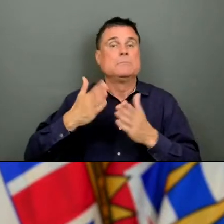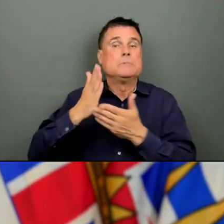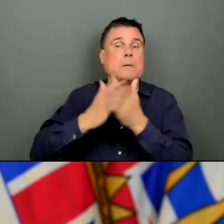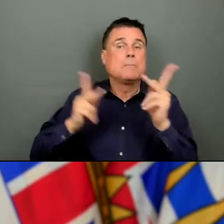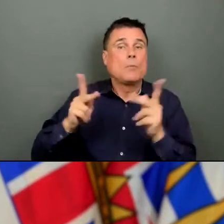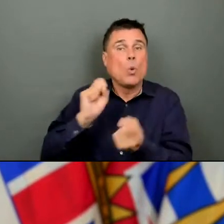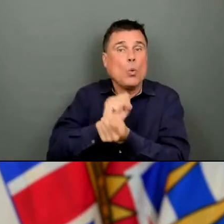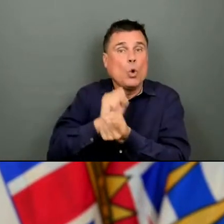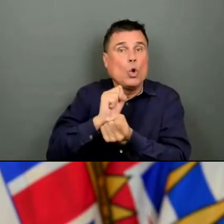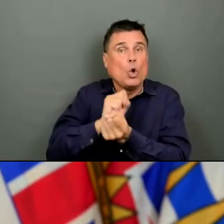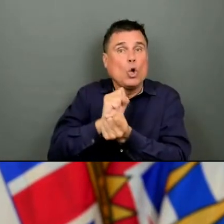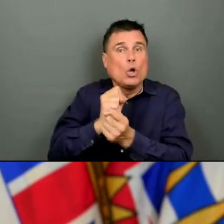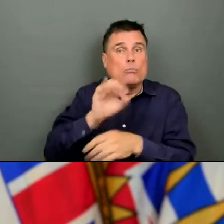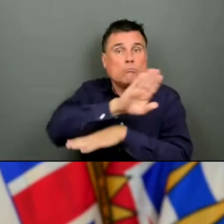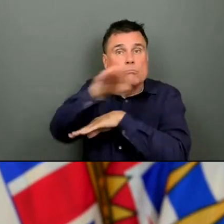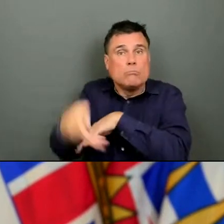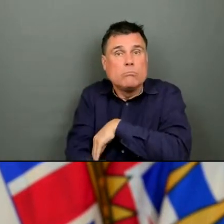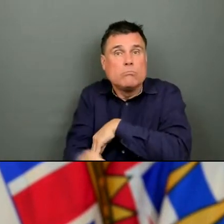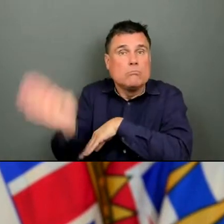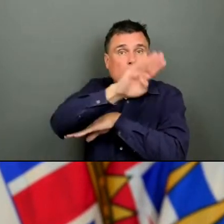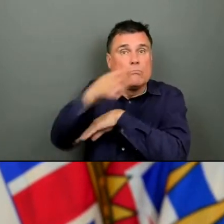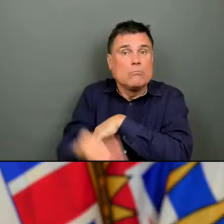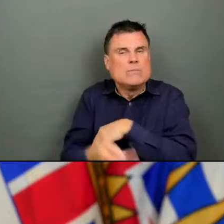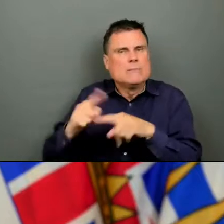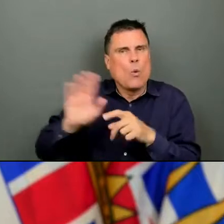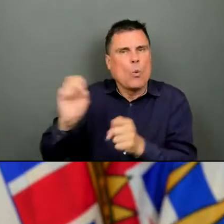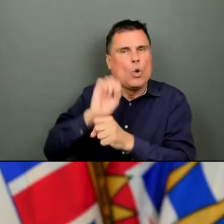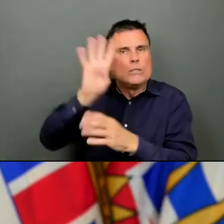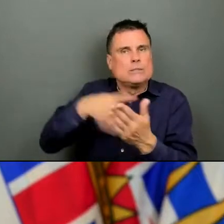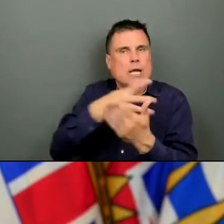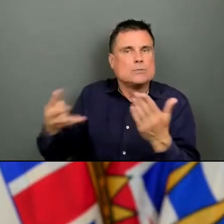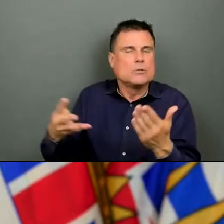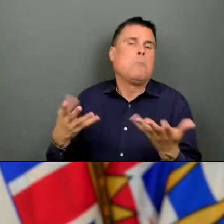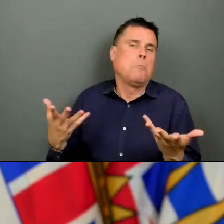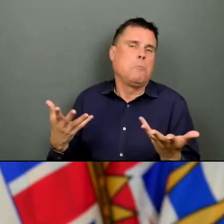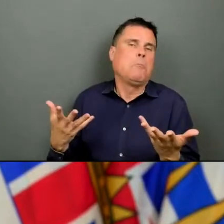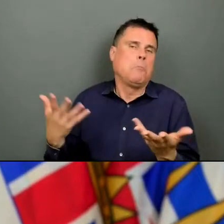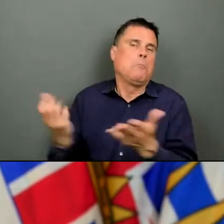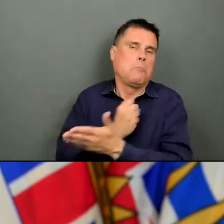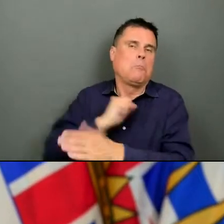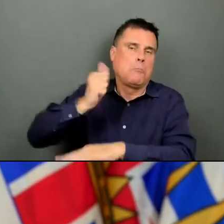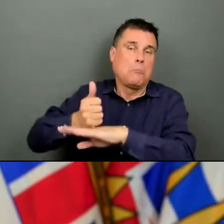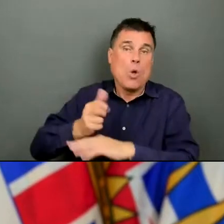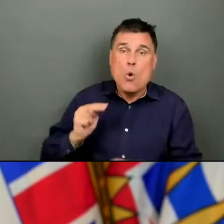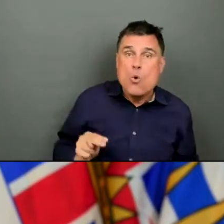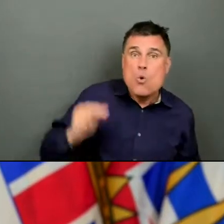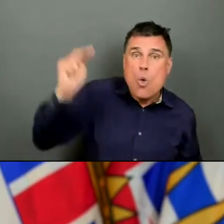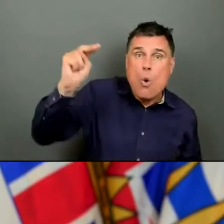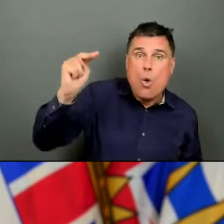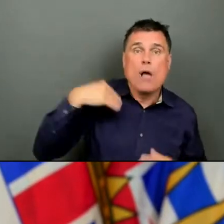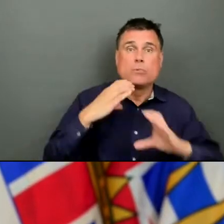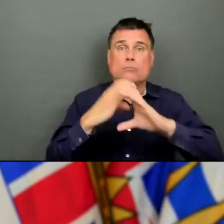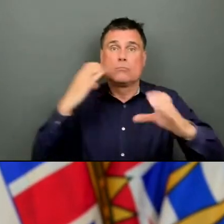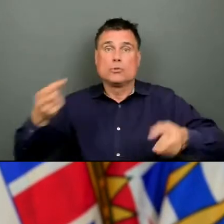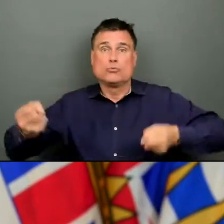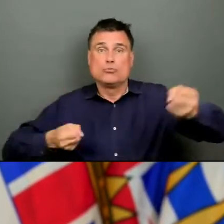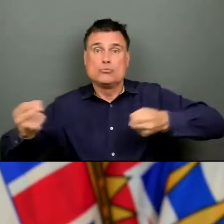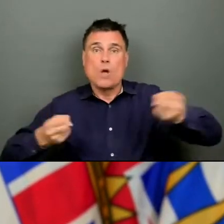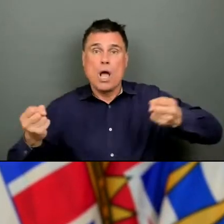at. Some of the ones in the interior in the north where we have mobile units that are now driving to different communities